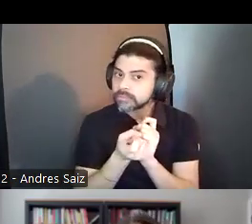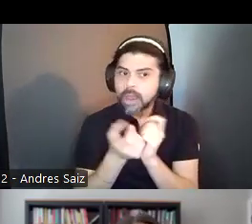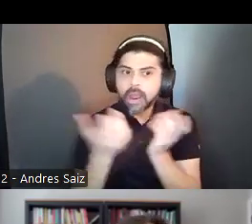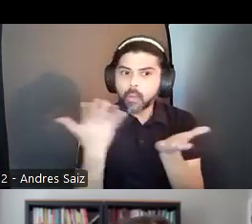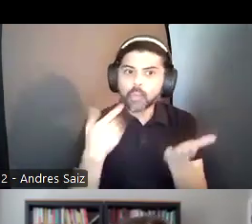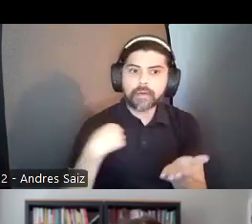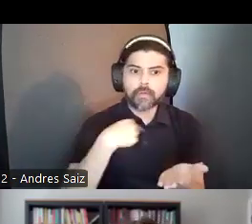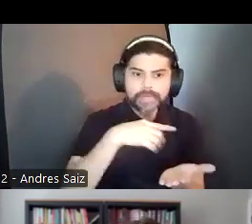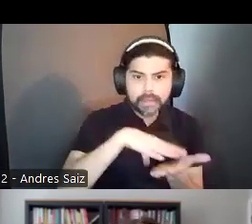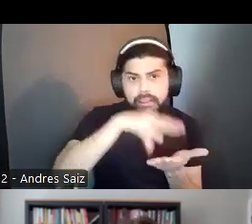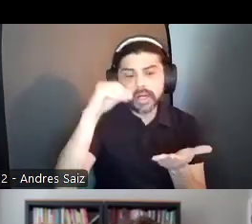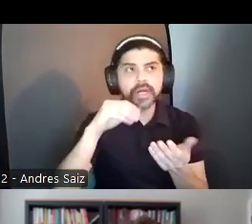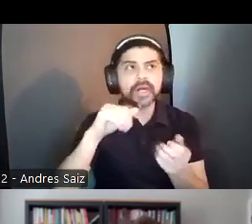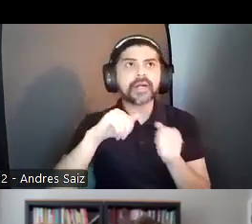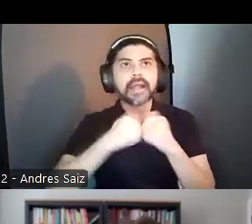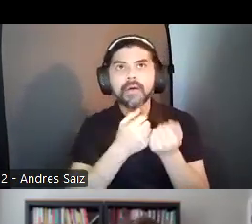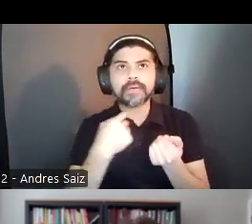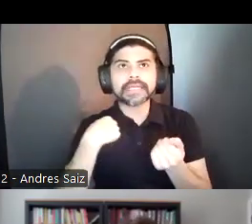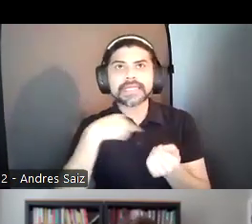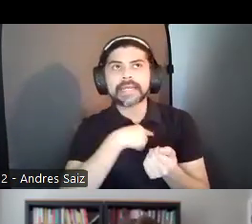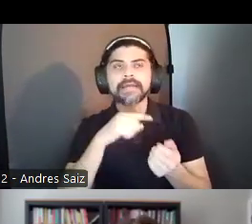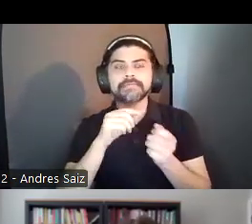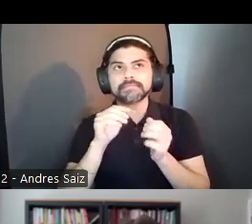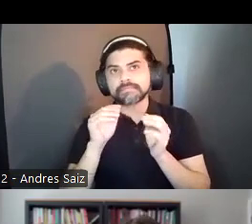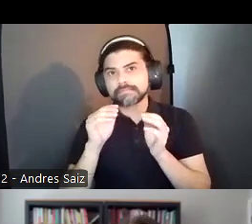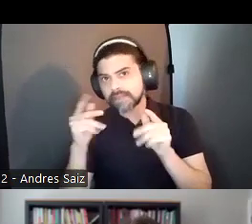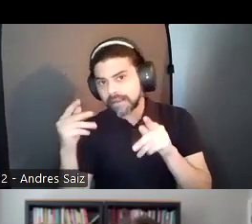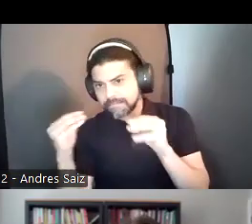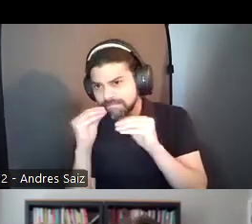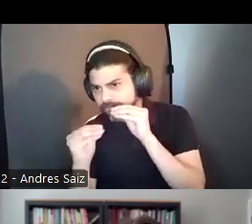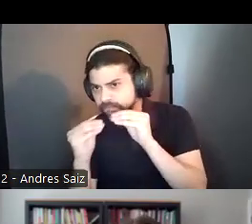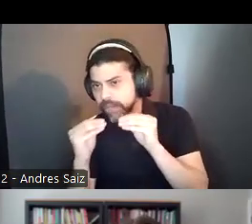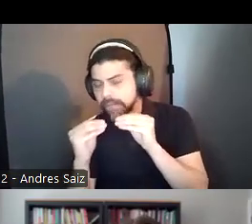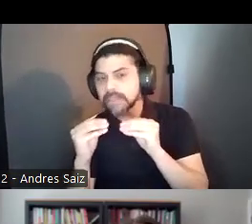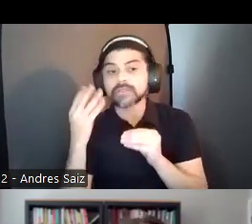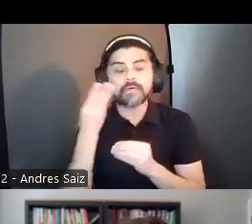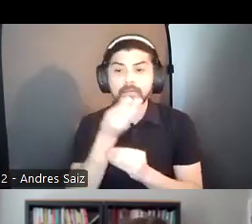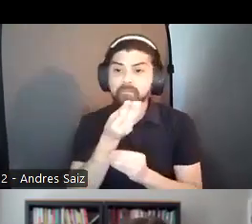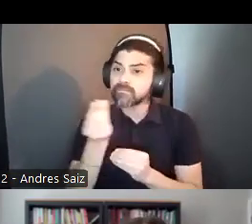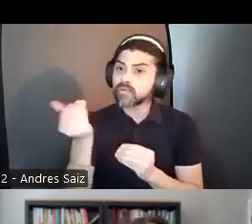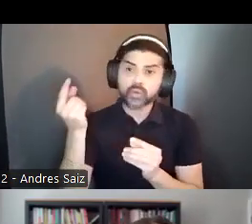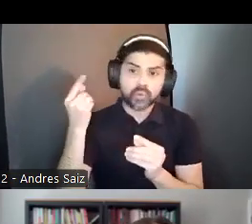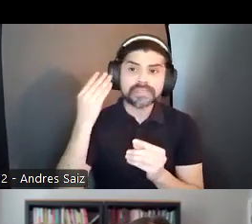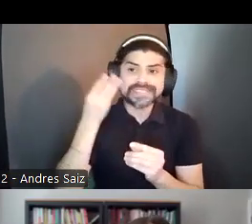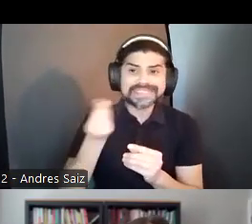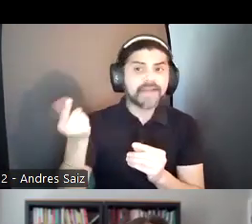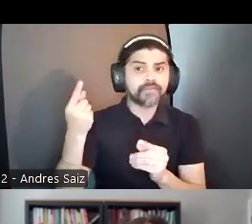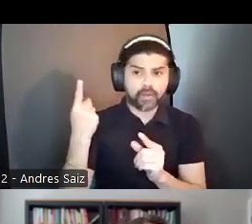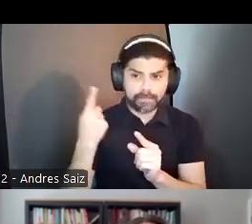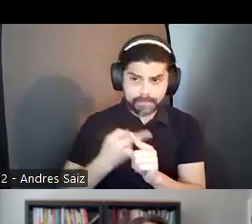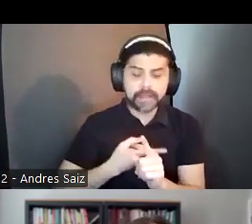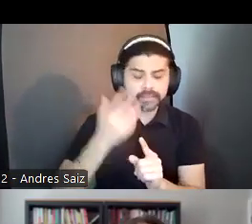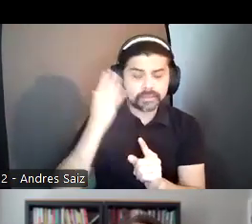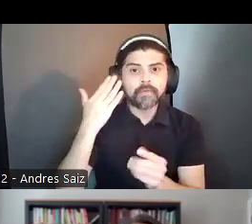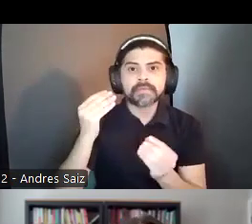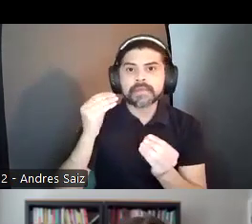and kind of set up for success for the next 5 years. So we'll spend several months on those refinements and sort of all